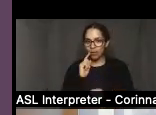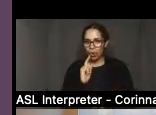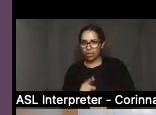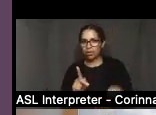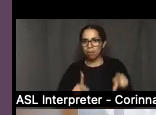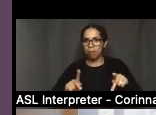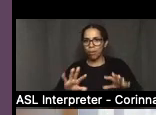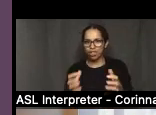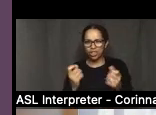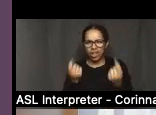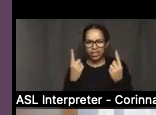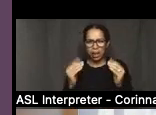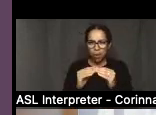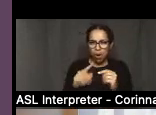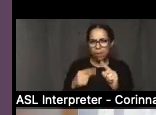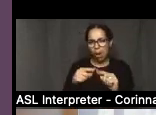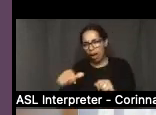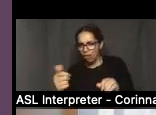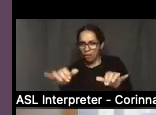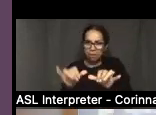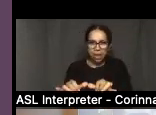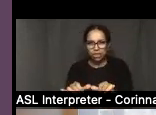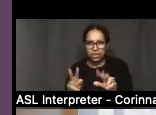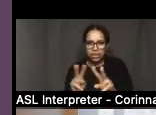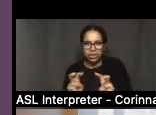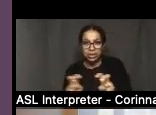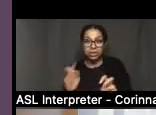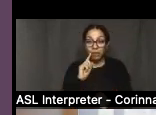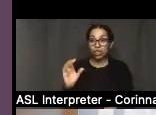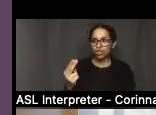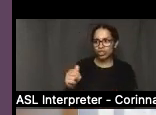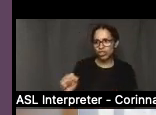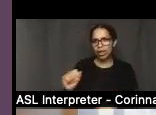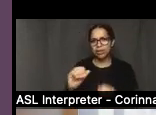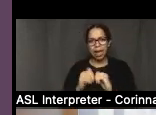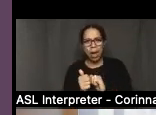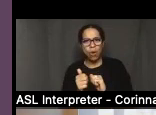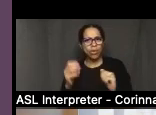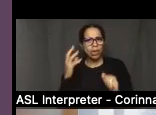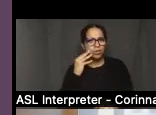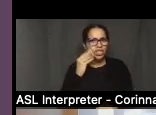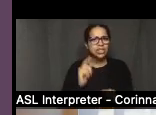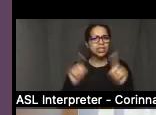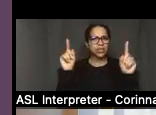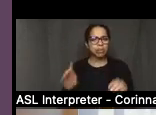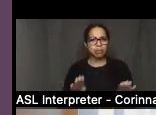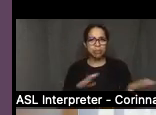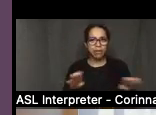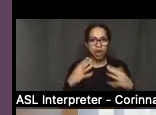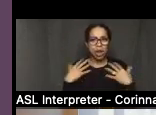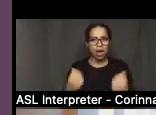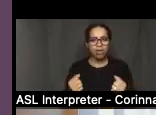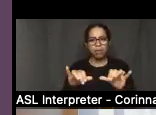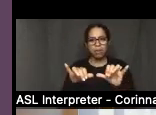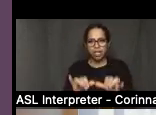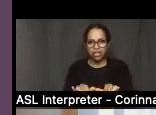other metrics on the CHAS, about how they experience different behavioral health metrics, access to care issues,